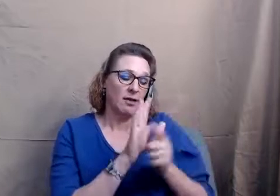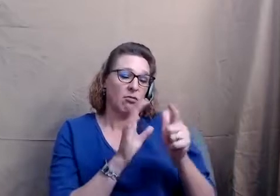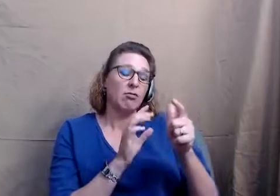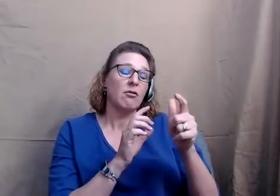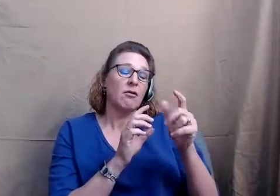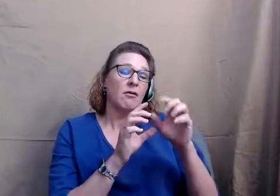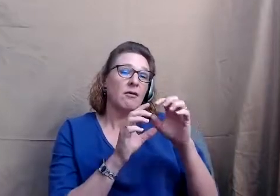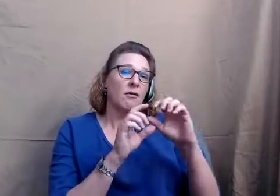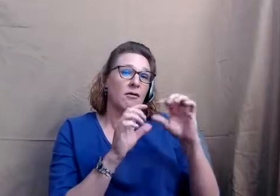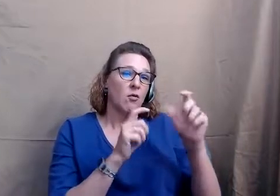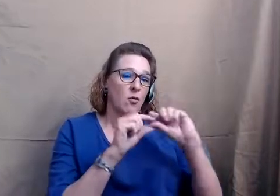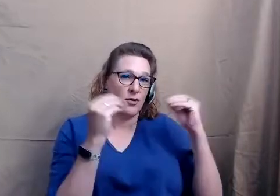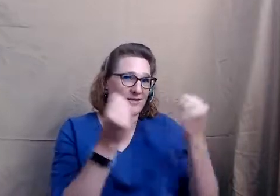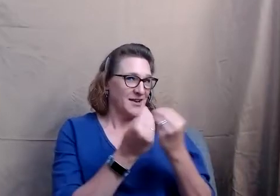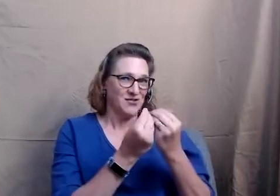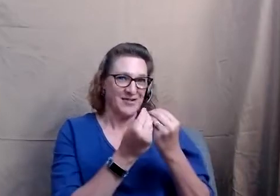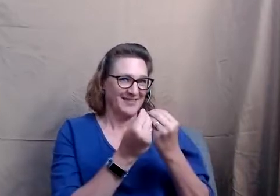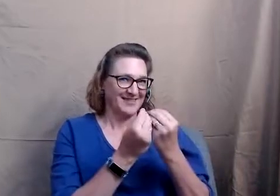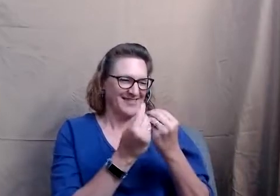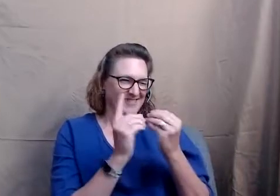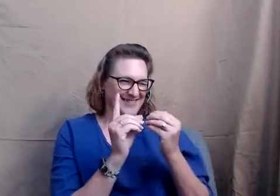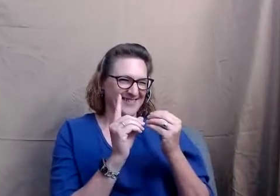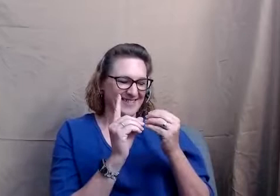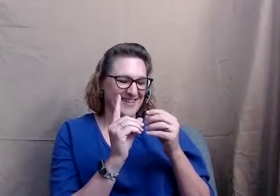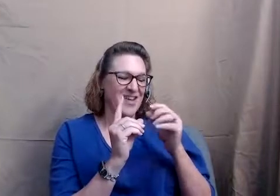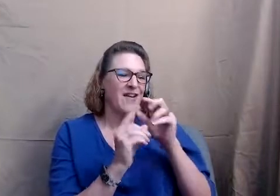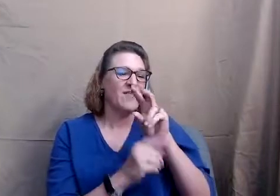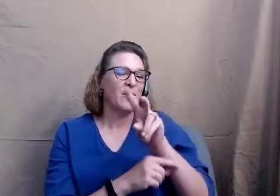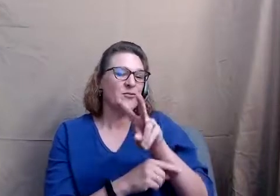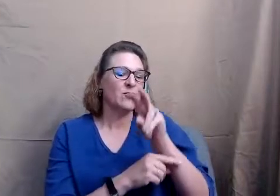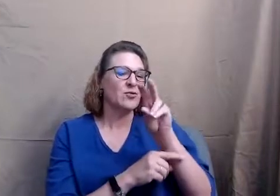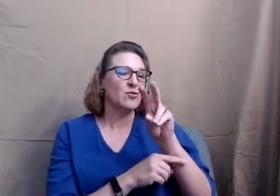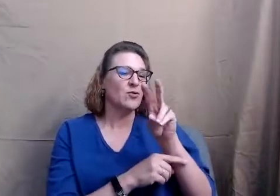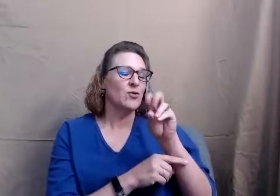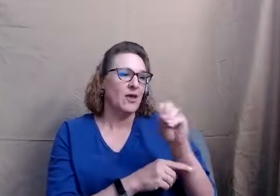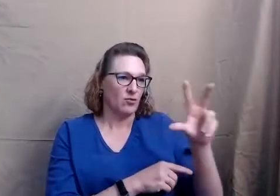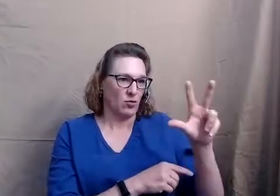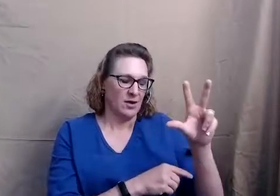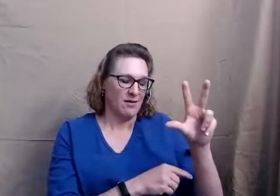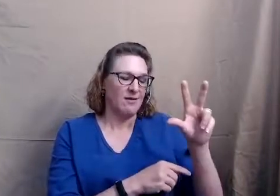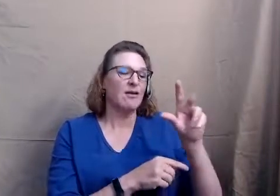on Applied Feminism. From 2000 to 2003, Professor Goodmark was the director of the Children and